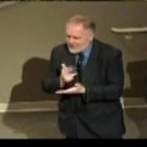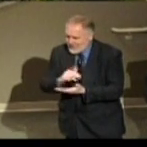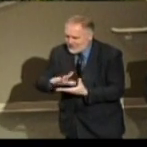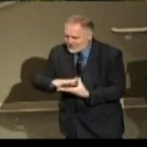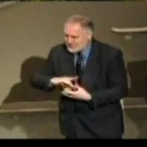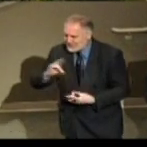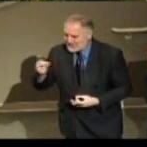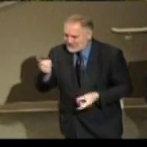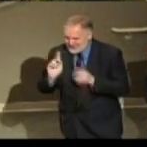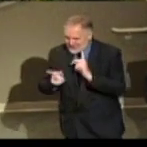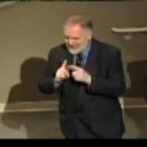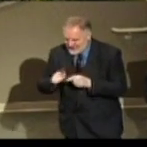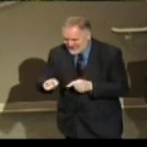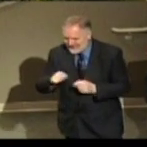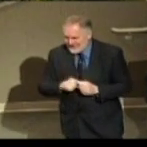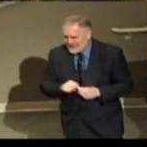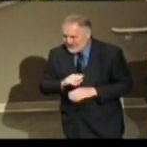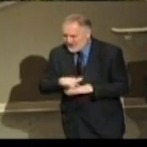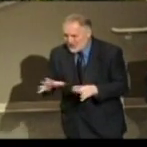Don't you quench Him.